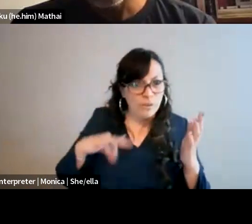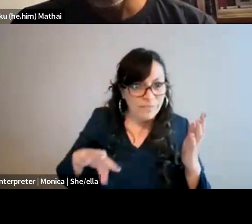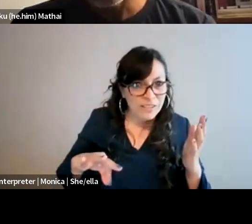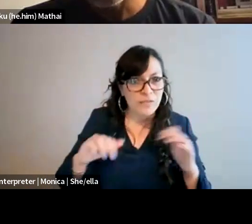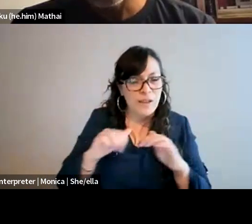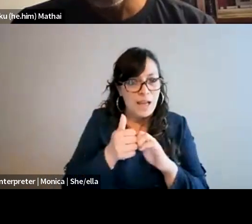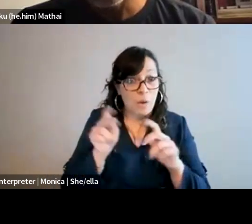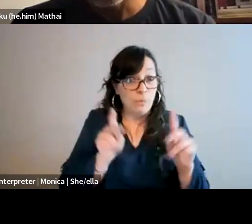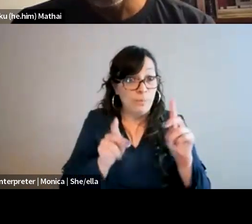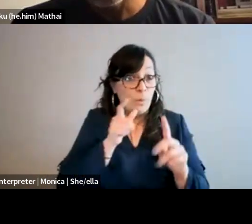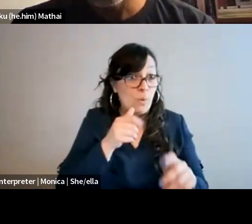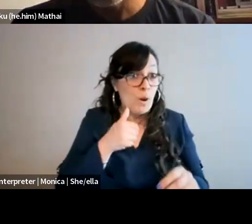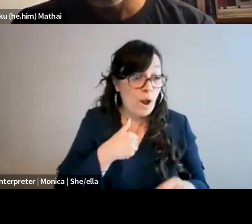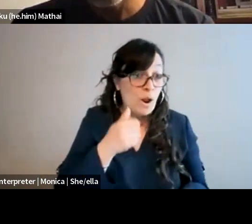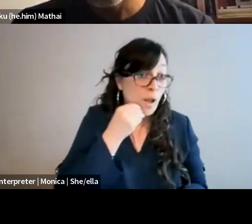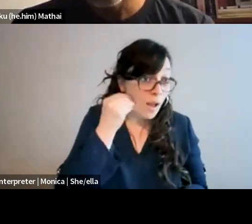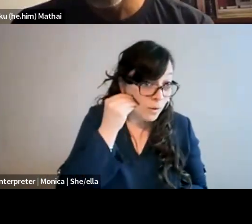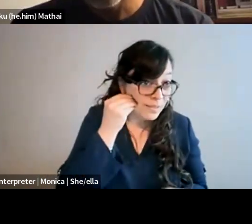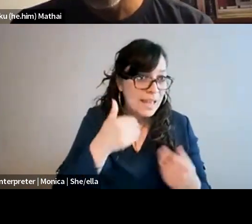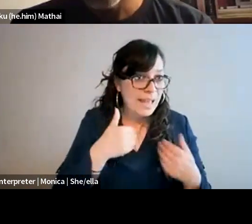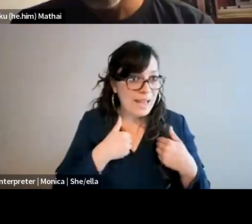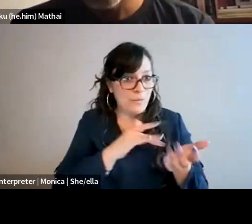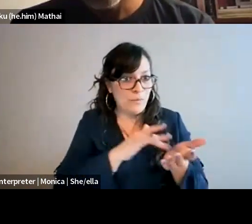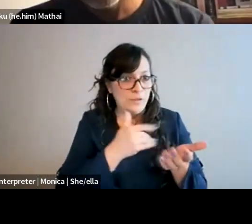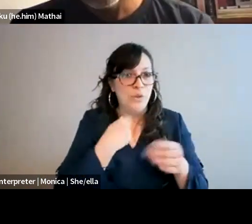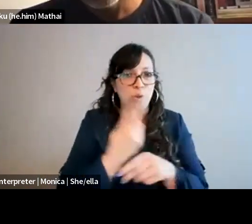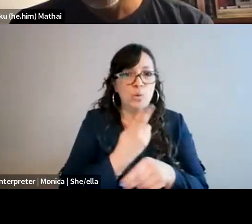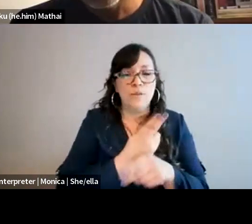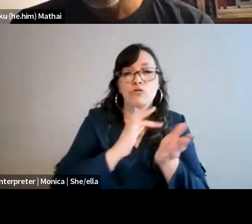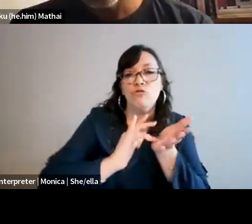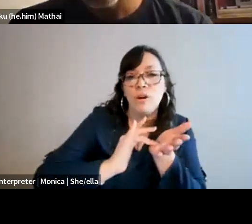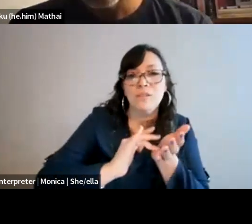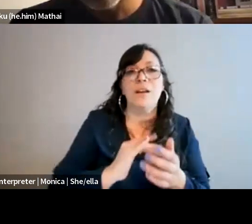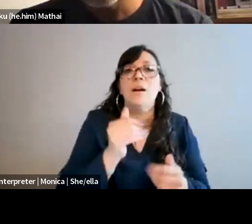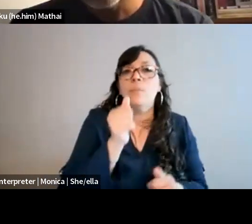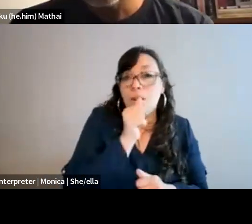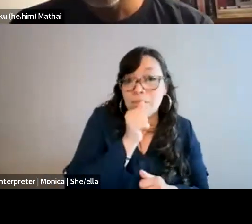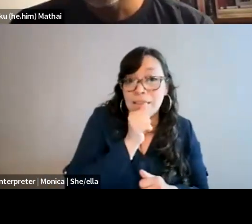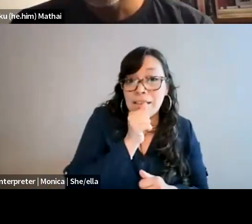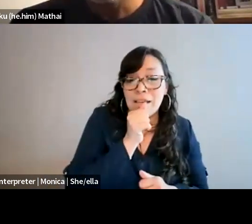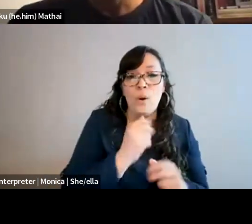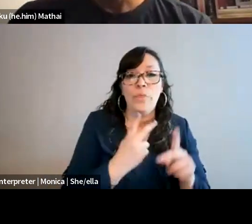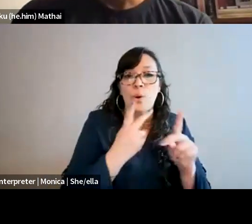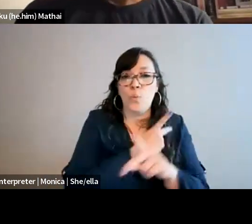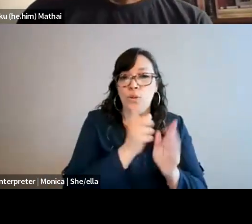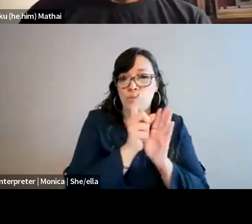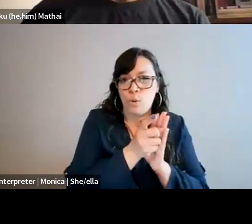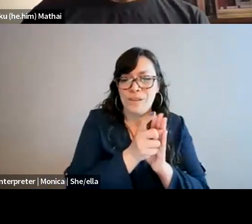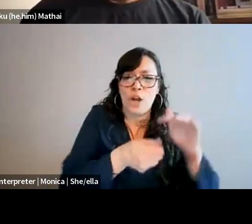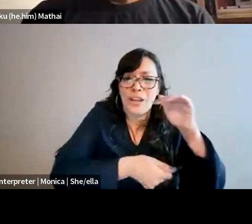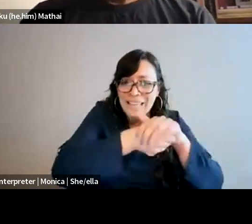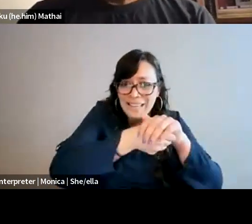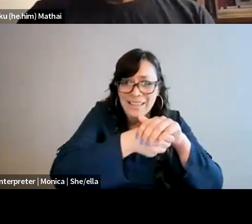house people have the privilege of using their drugs privately and having their worst moments behind closed